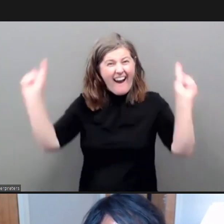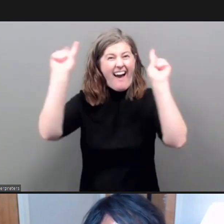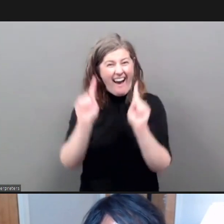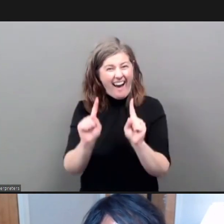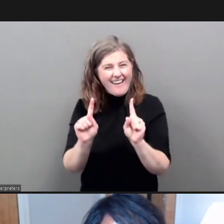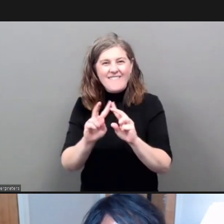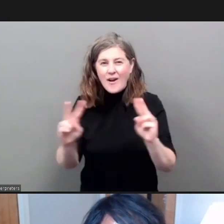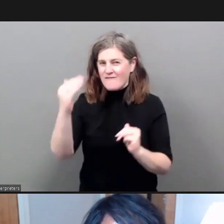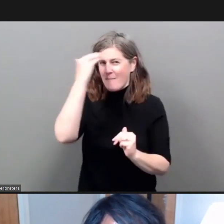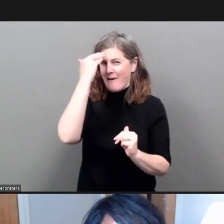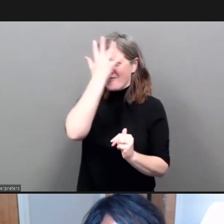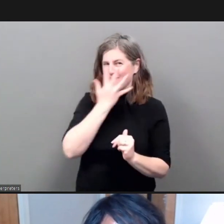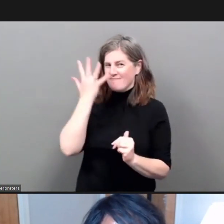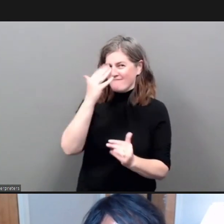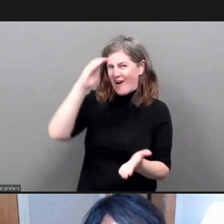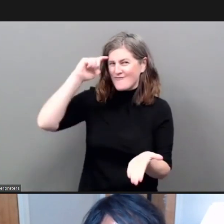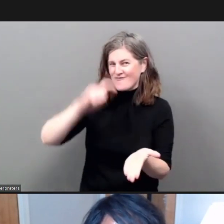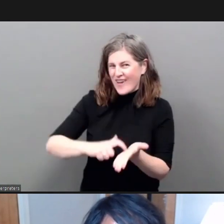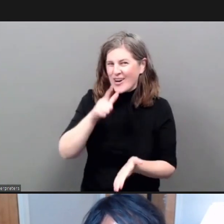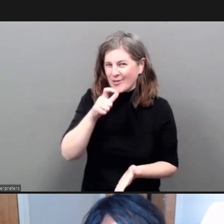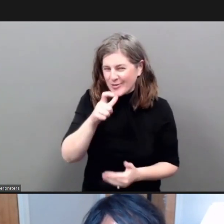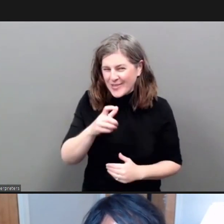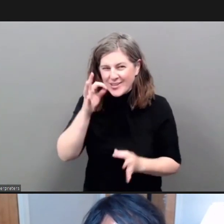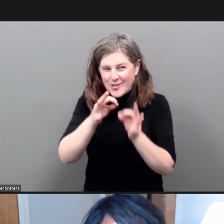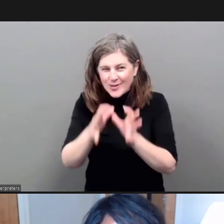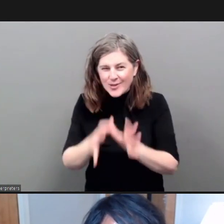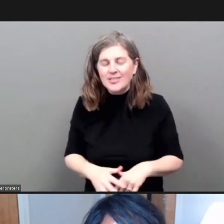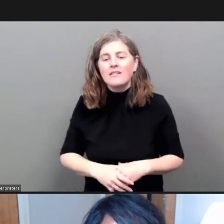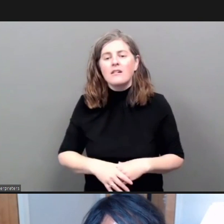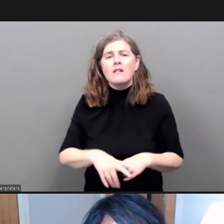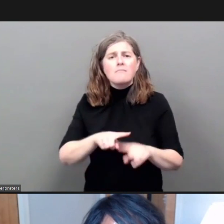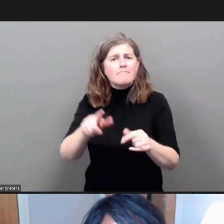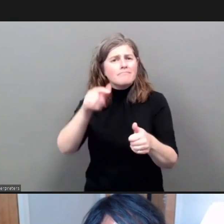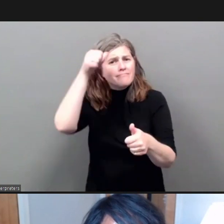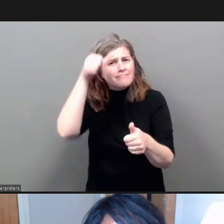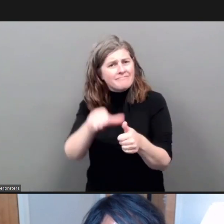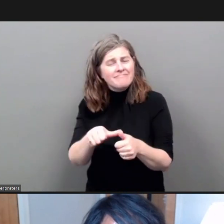familiar faces there. And just again,